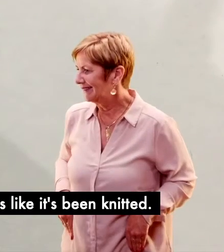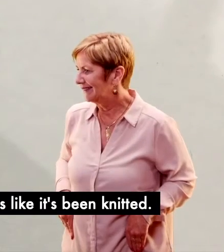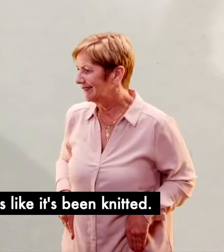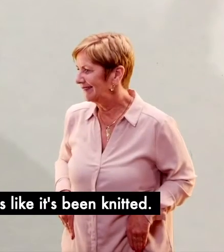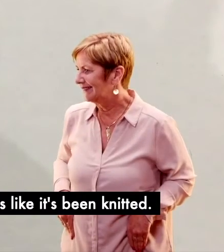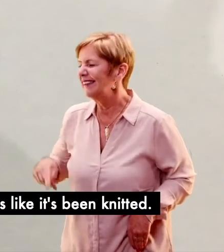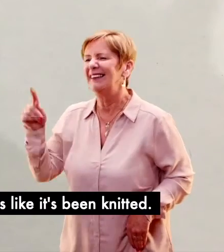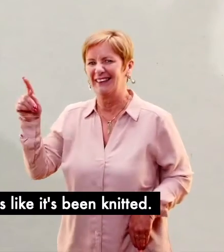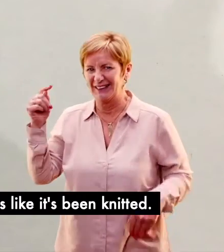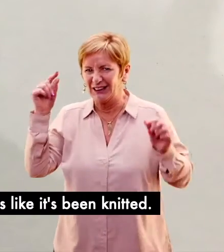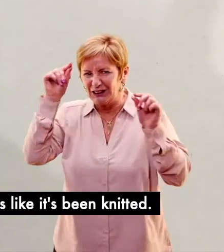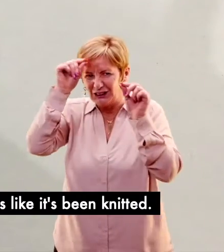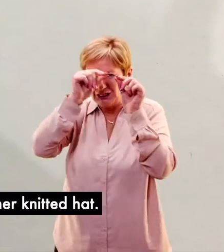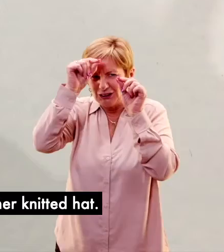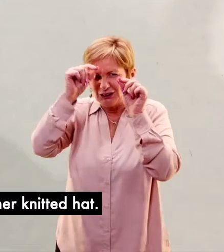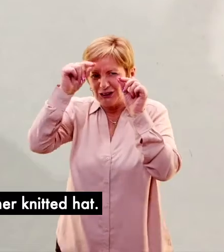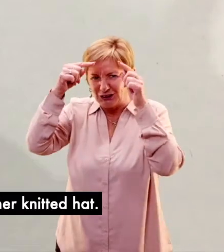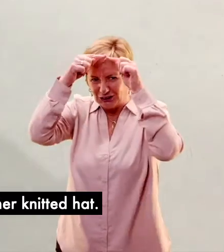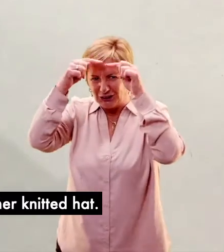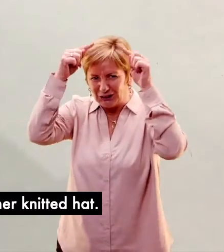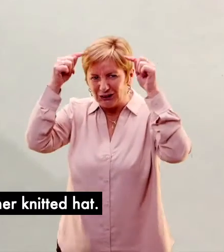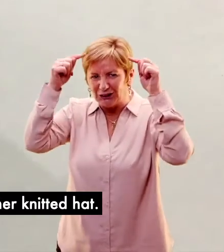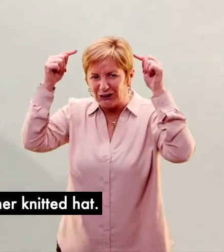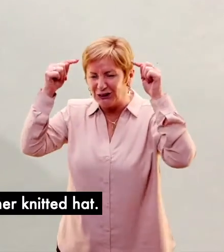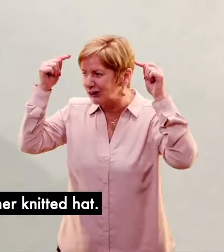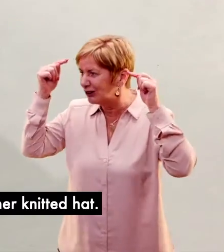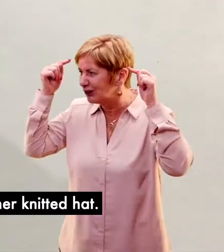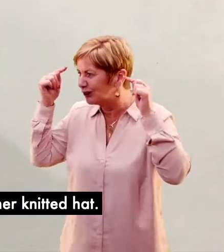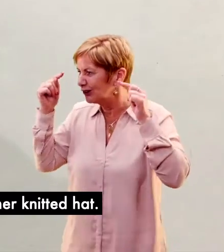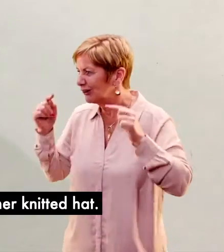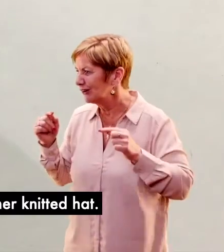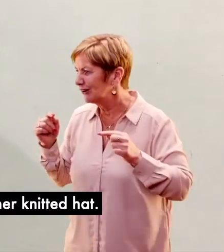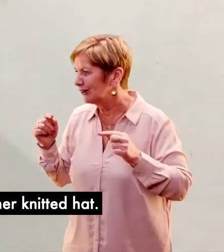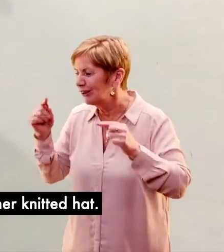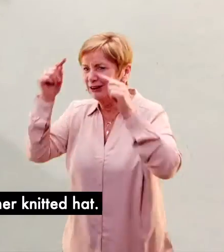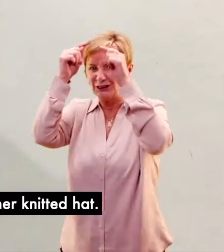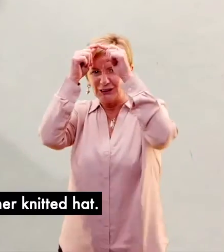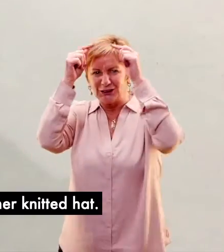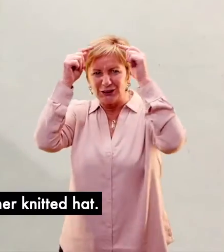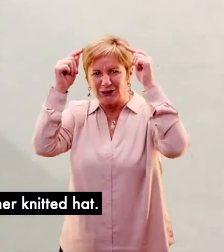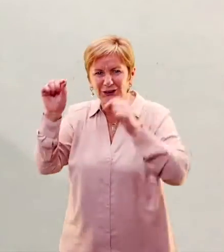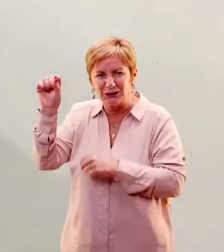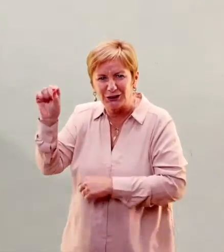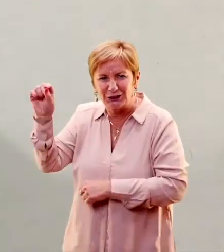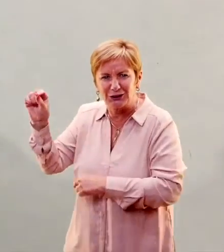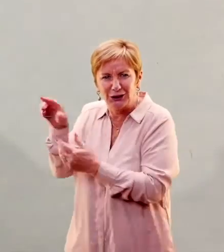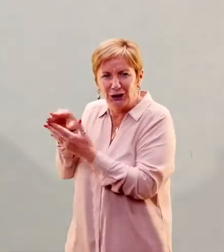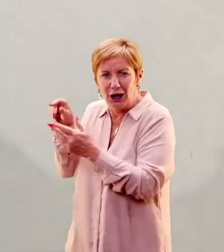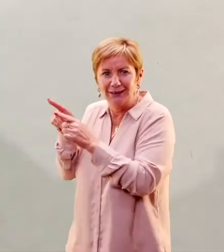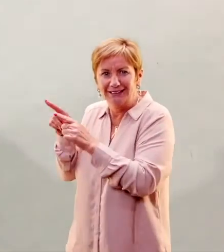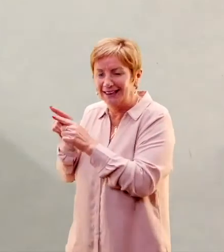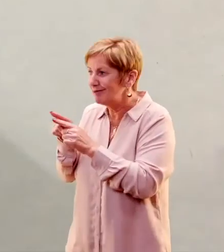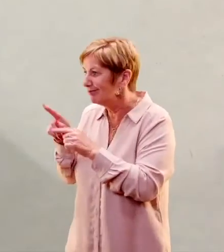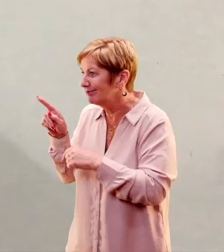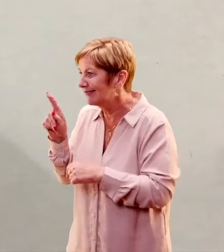it looks like it's been knitted. I'm going to add lines to the bottom of her knitted hat. There we